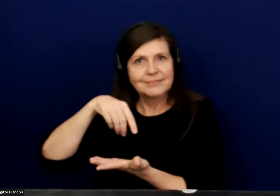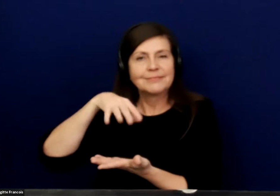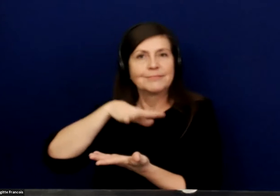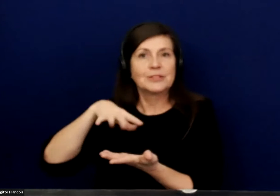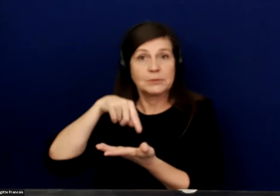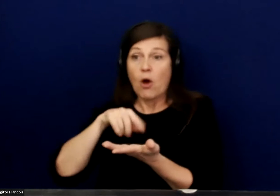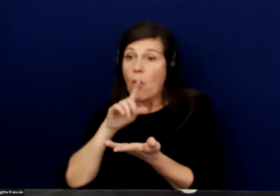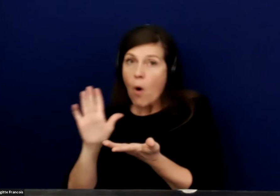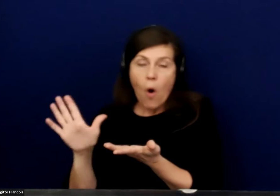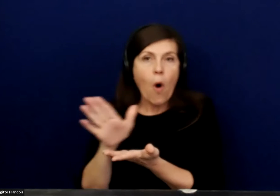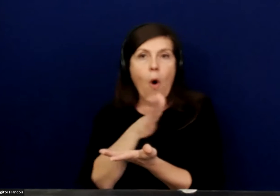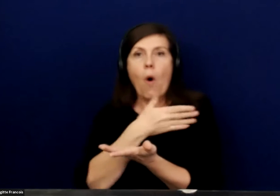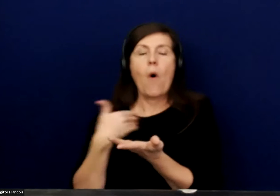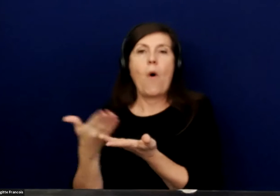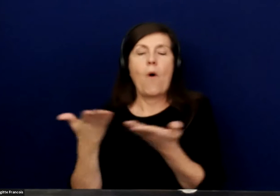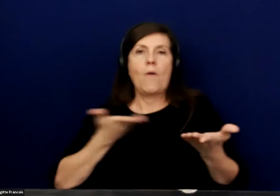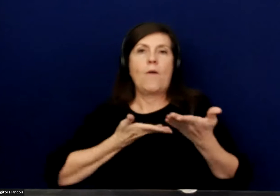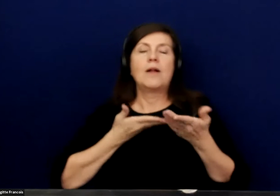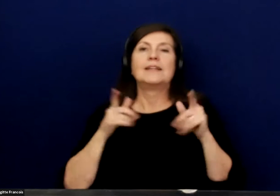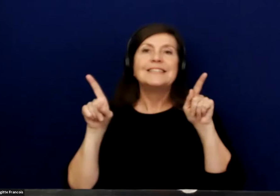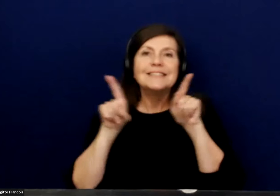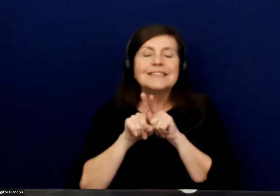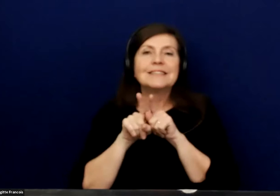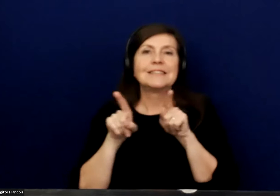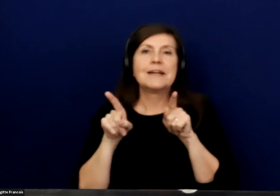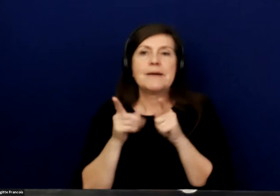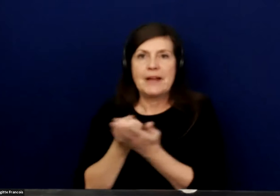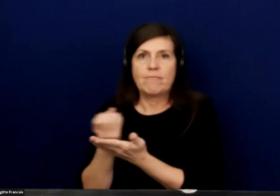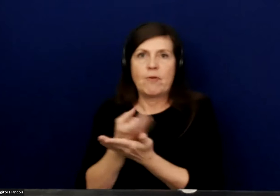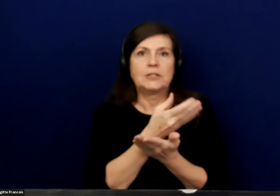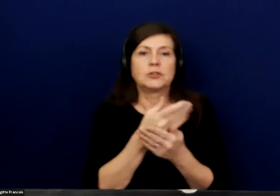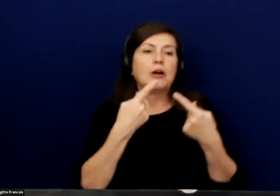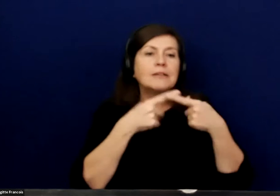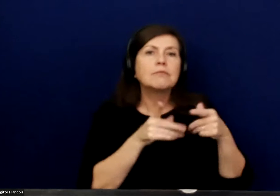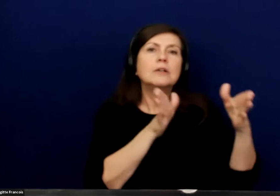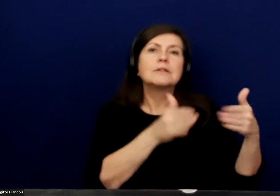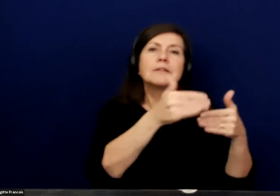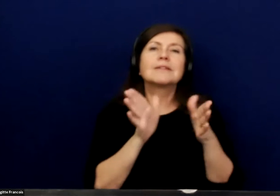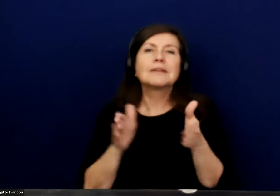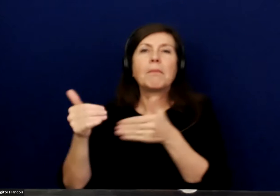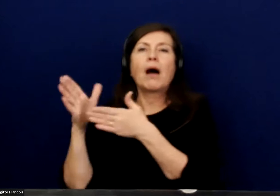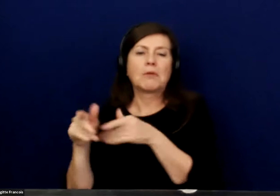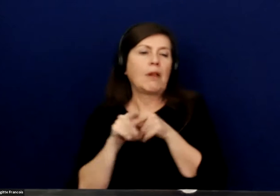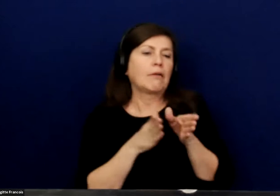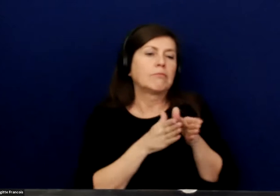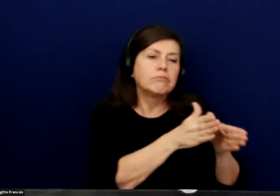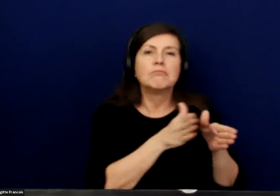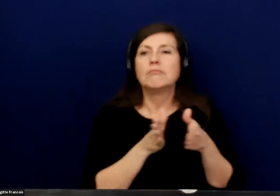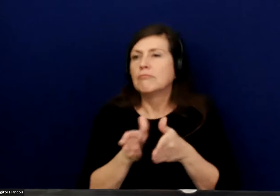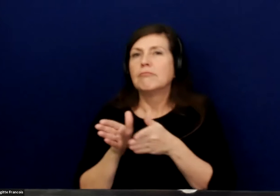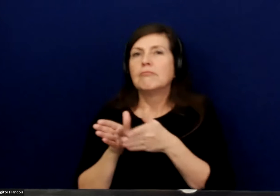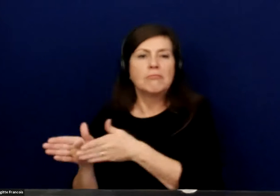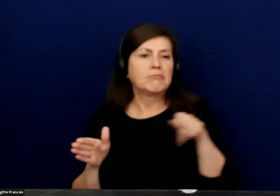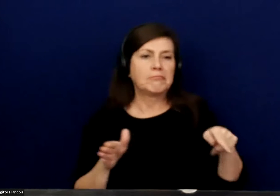whole municipality have the same information. So it's split up in different departments. And usually one department is going out